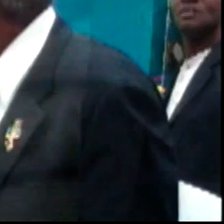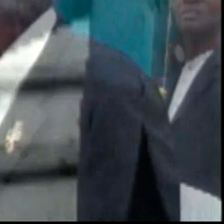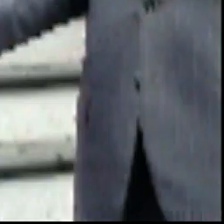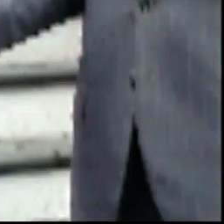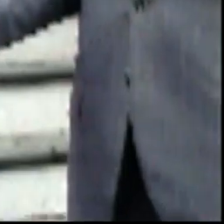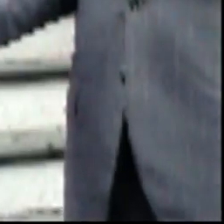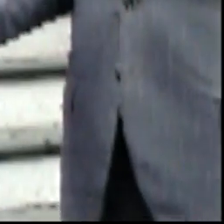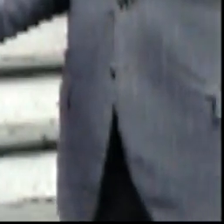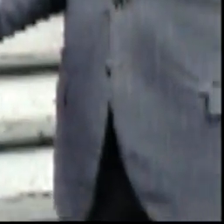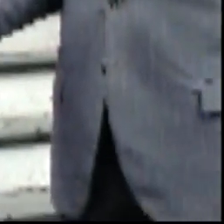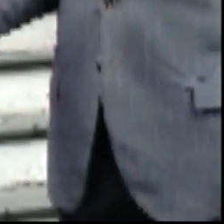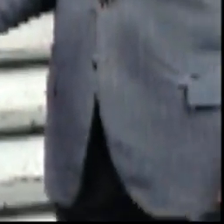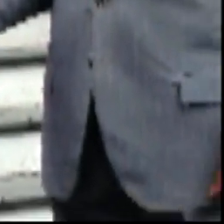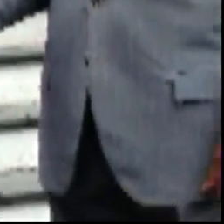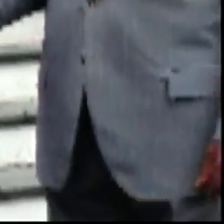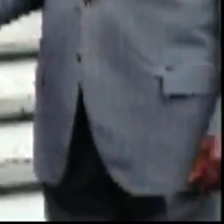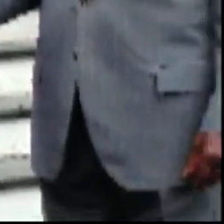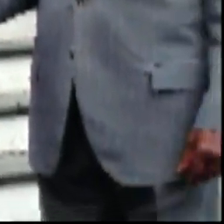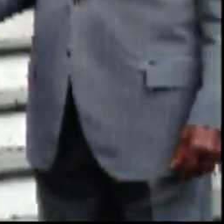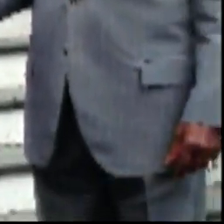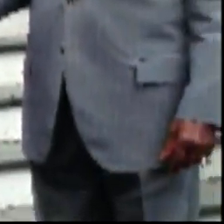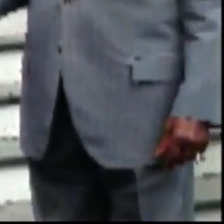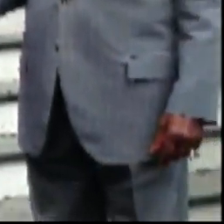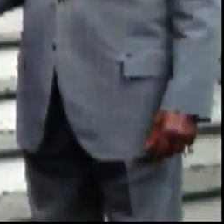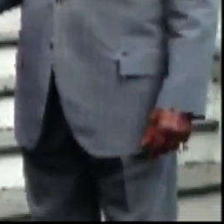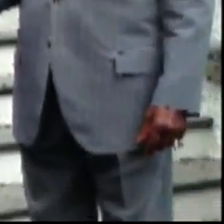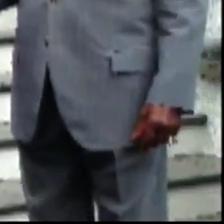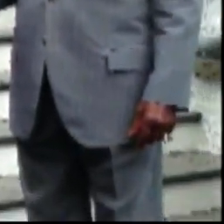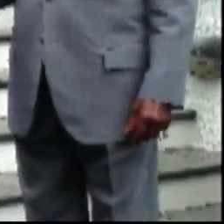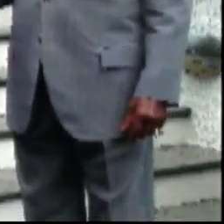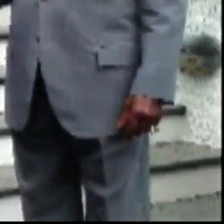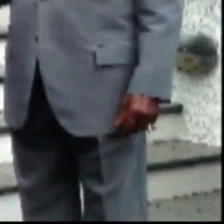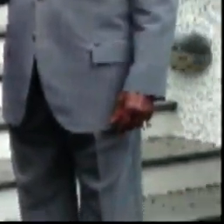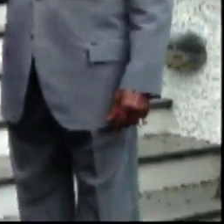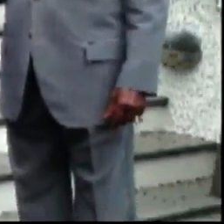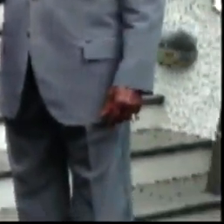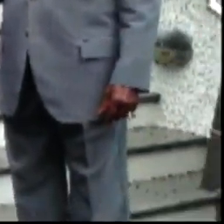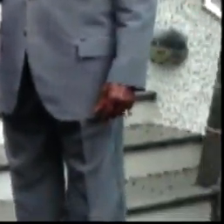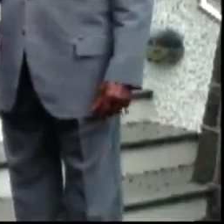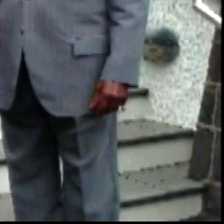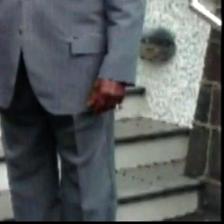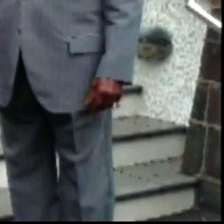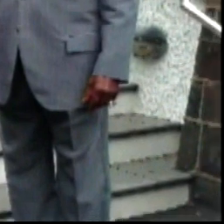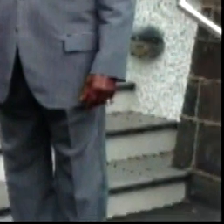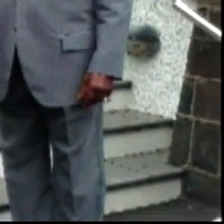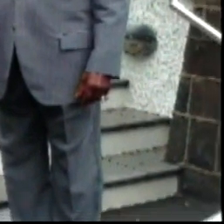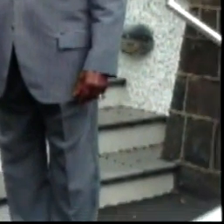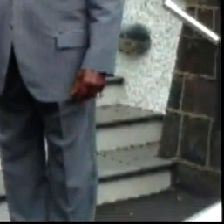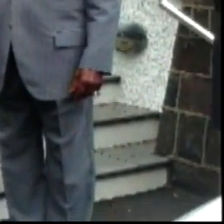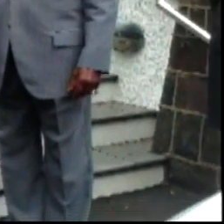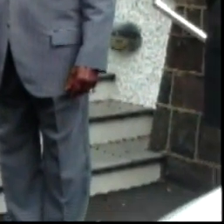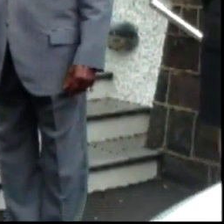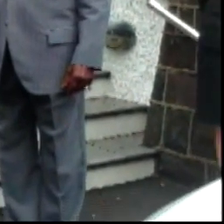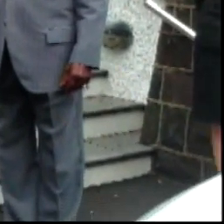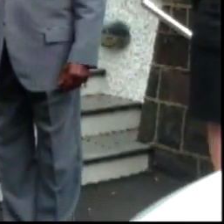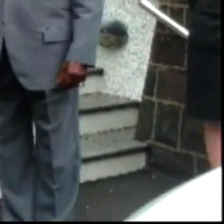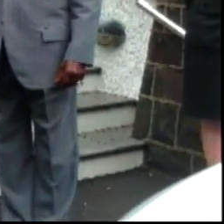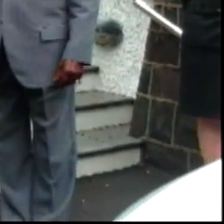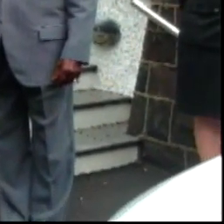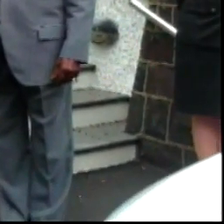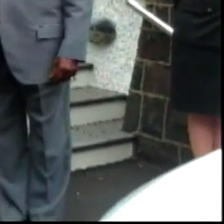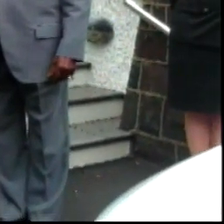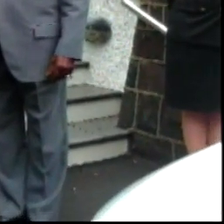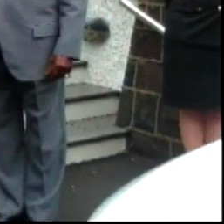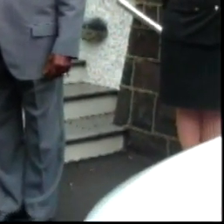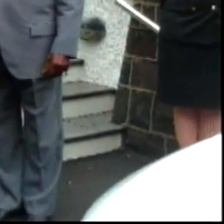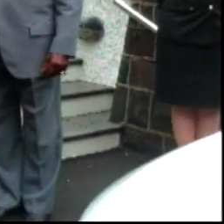Dam. In addition, the Barbados delegation toured the Plenty Flora GNS Science joint venture company,